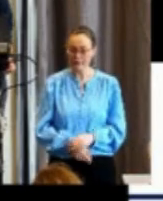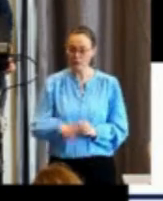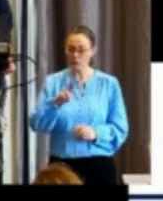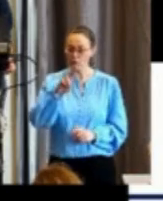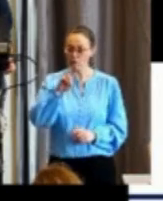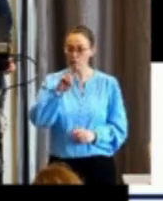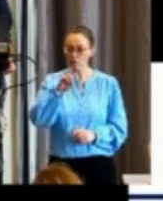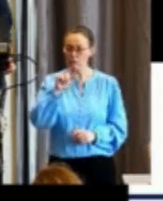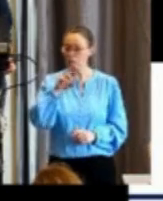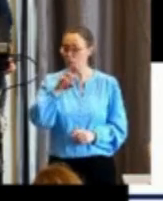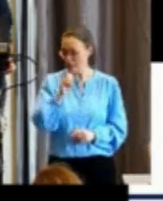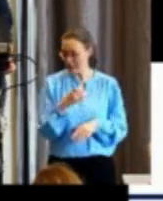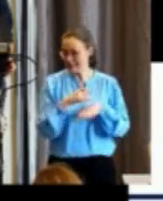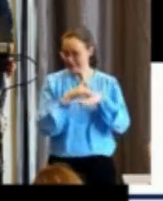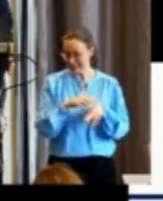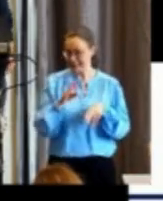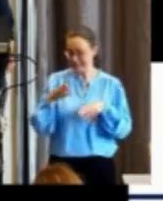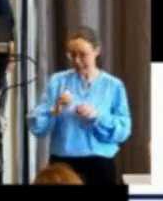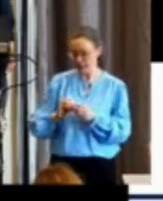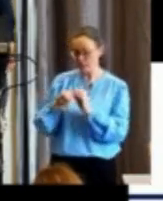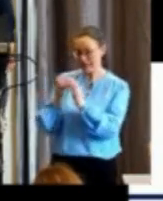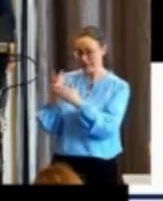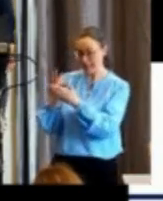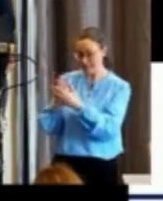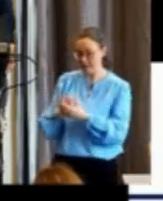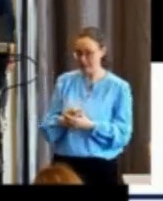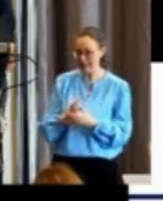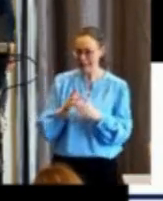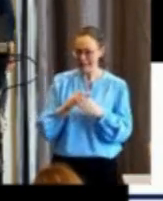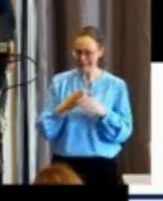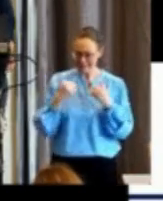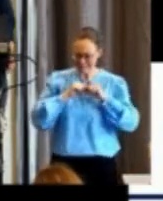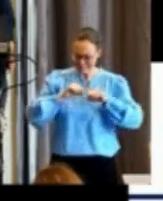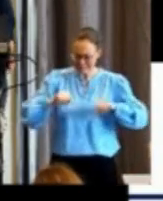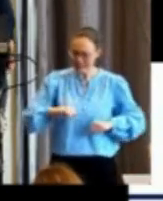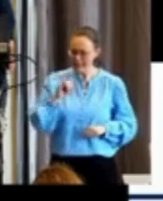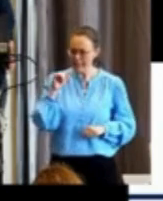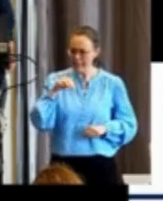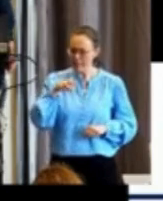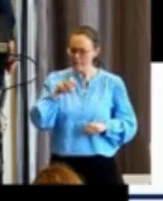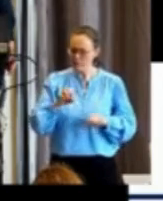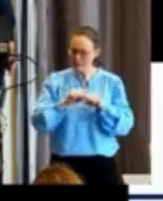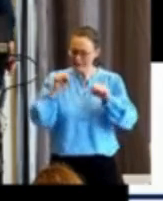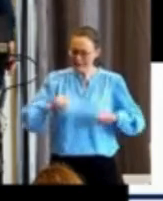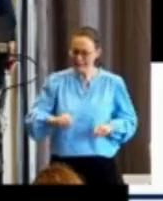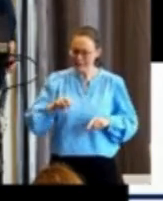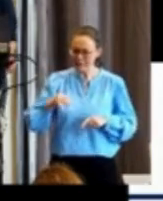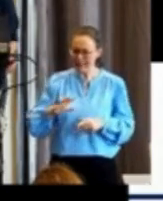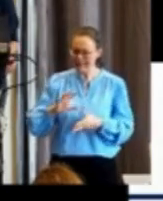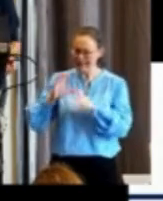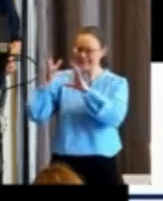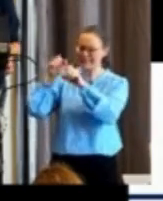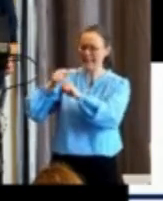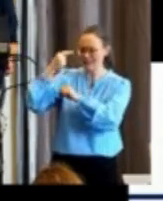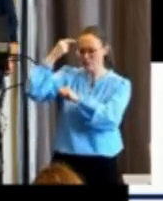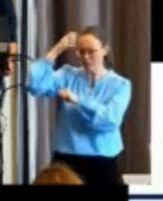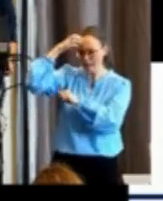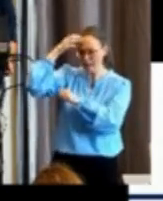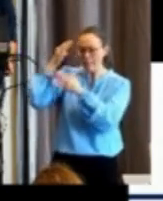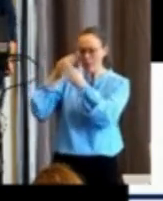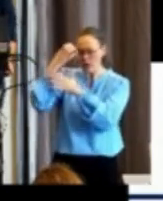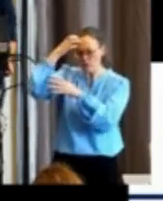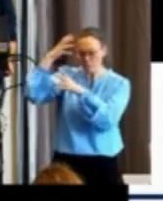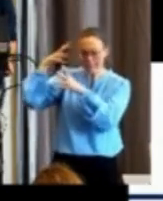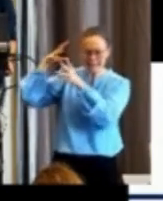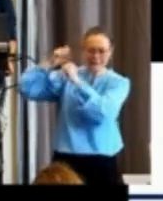that leads to epilepsy. It is essentially the immune system mistakenly attacking parts of the brain. So, as the